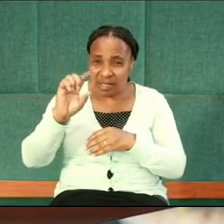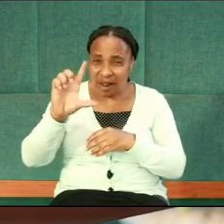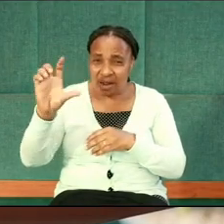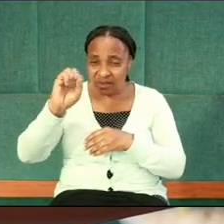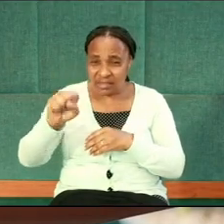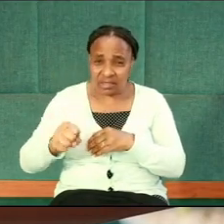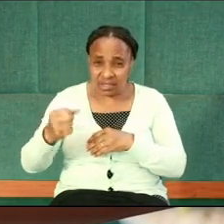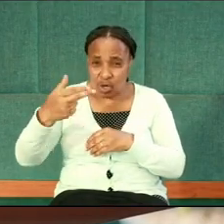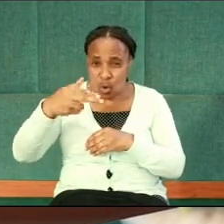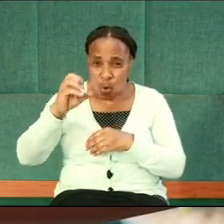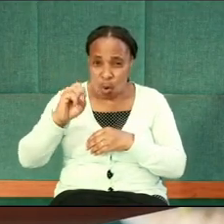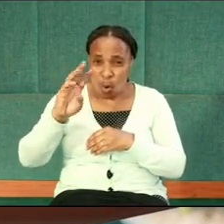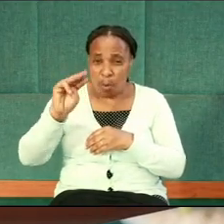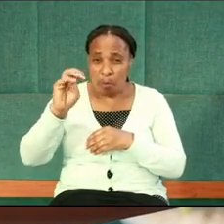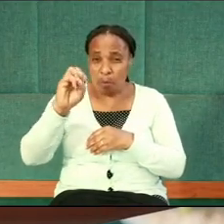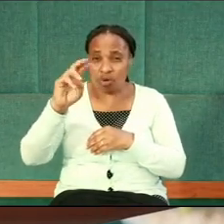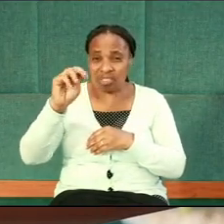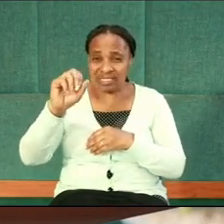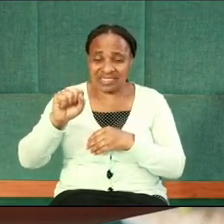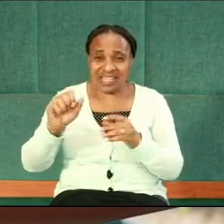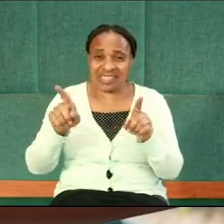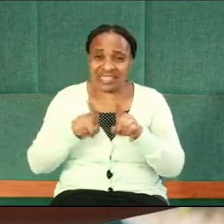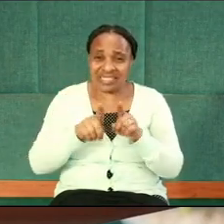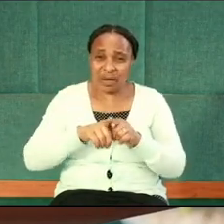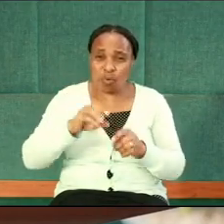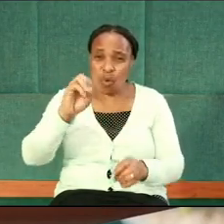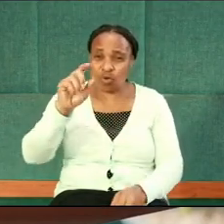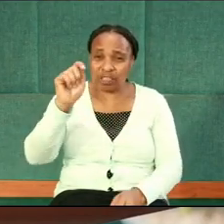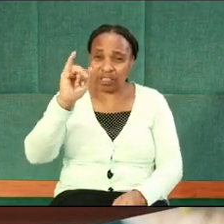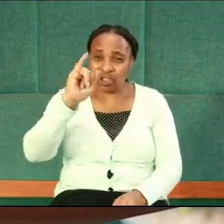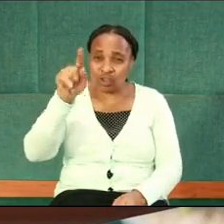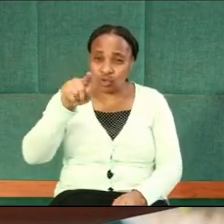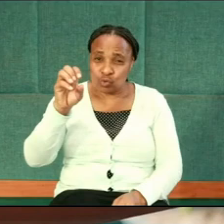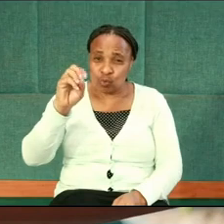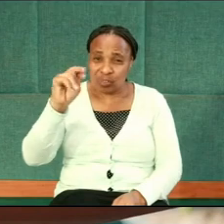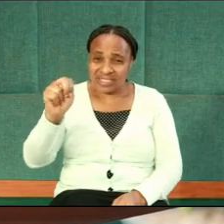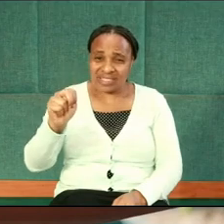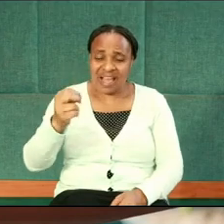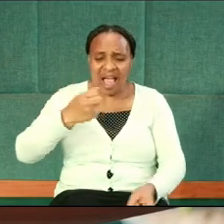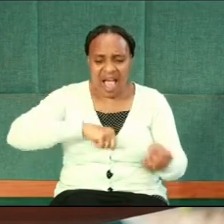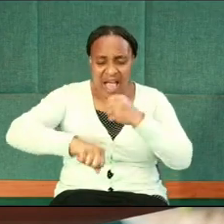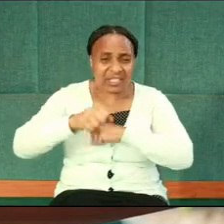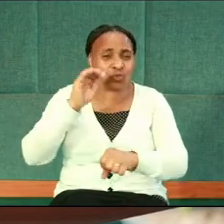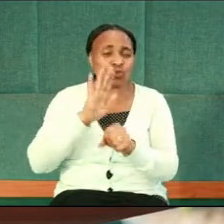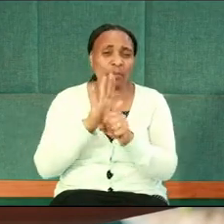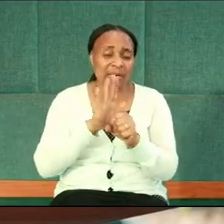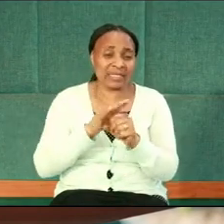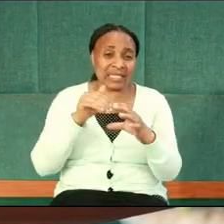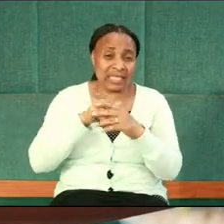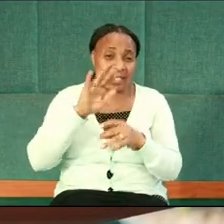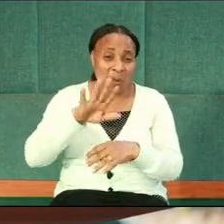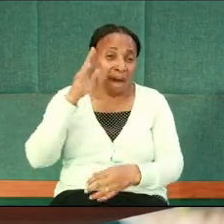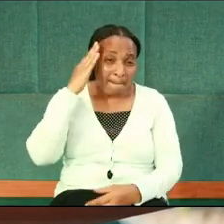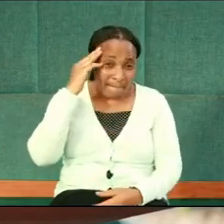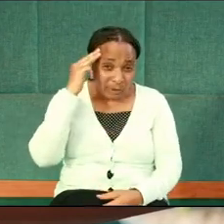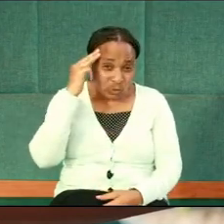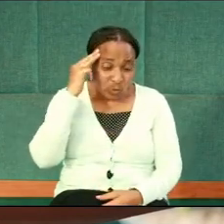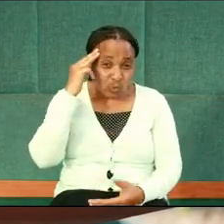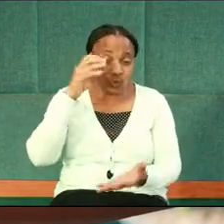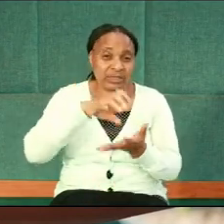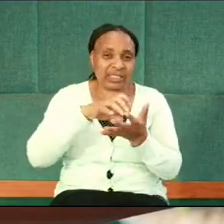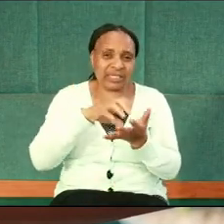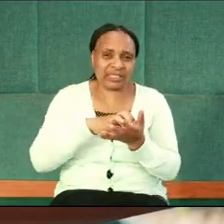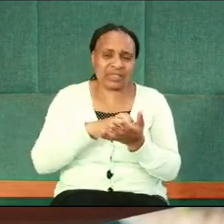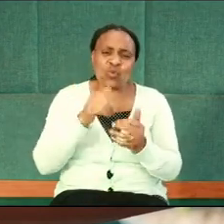pregnancy. Some hormones like cortisol actually determine so much on the mental status of people, and therefore when